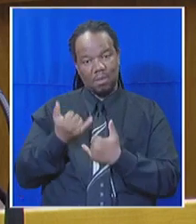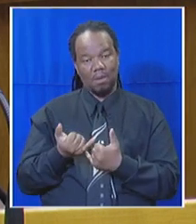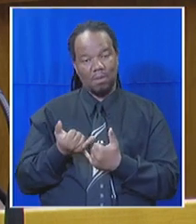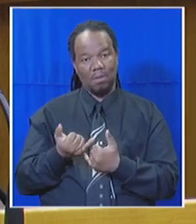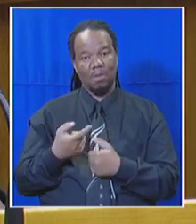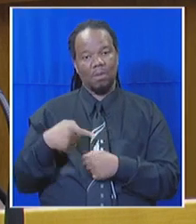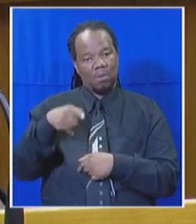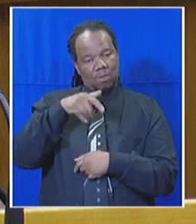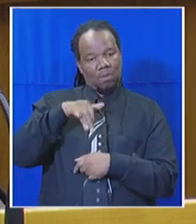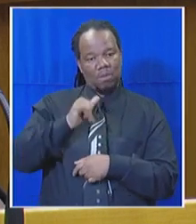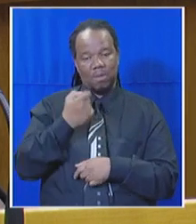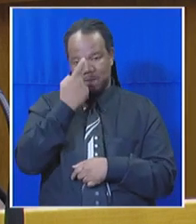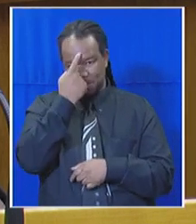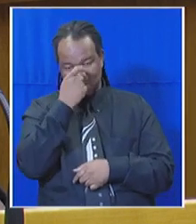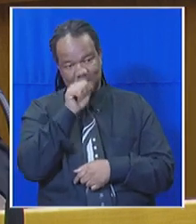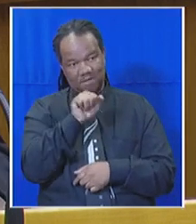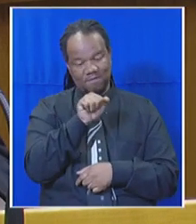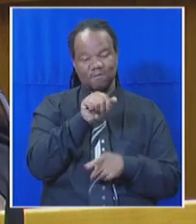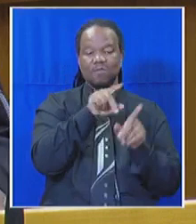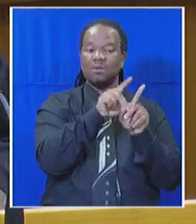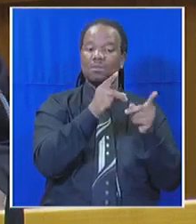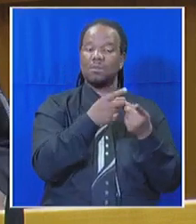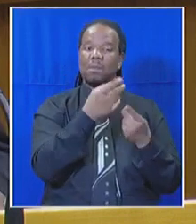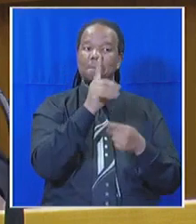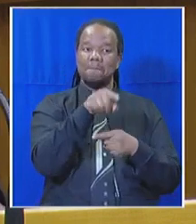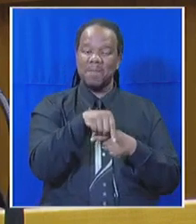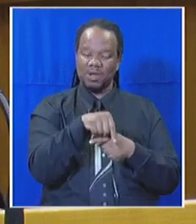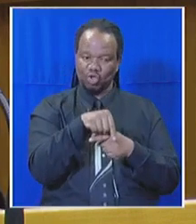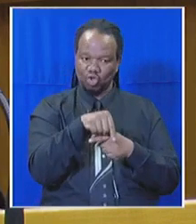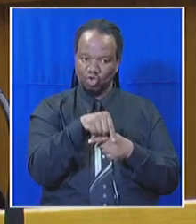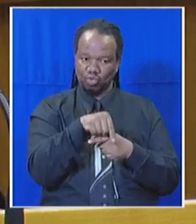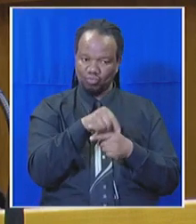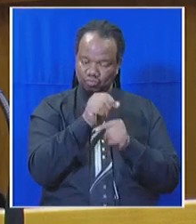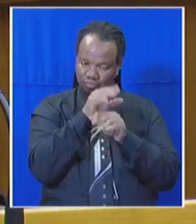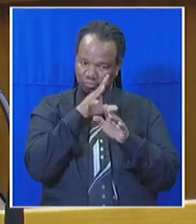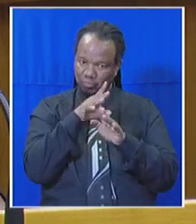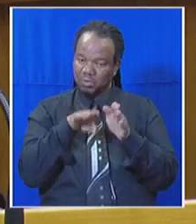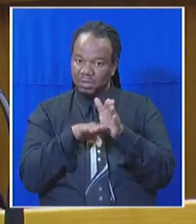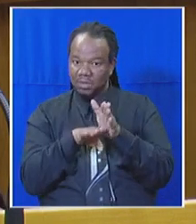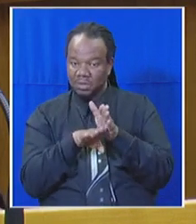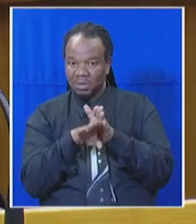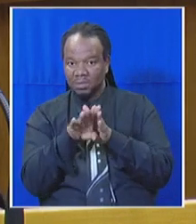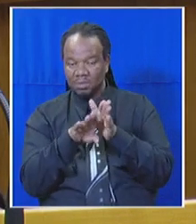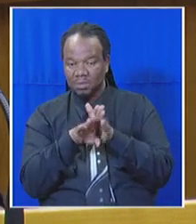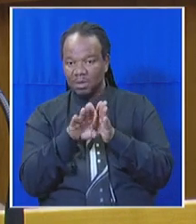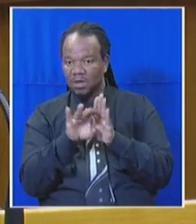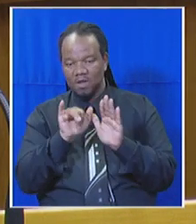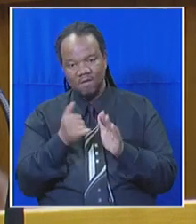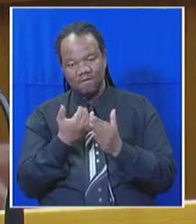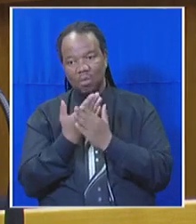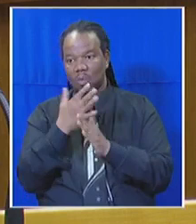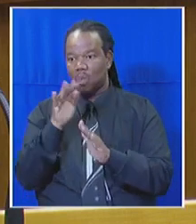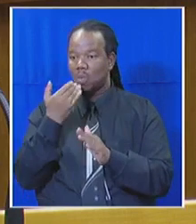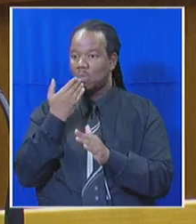that the failure of the Department of Labor to pay sufficient attention to the development labor policy is detrimental to the right of workers in South